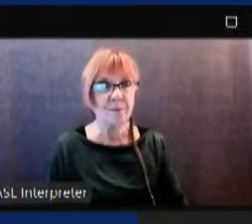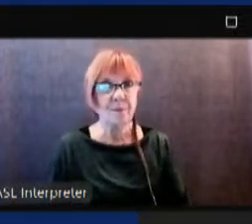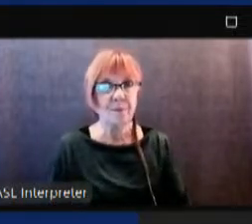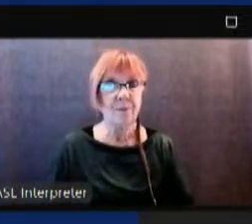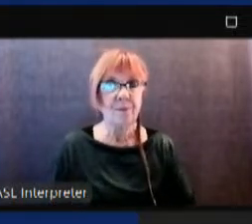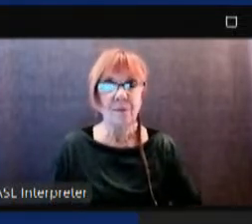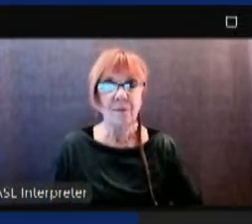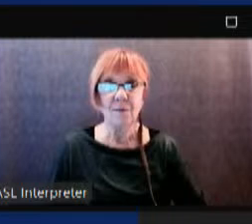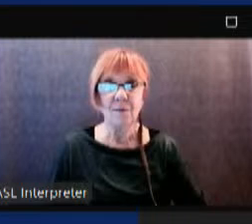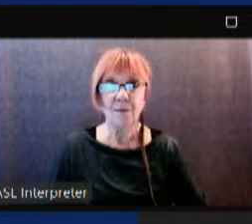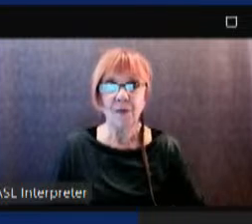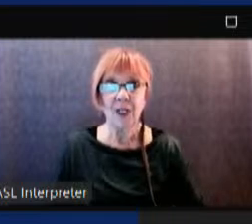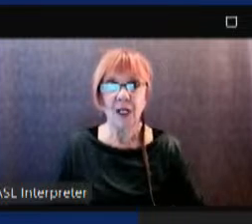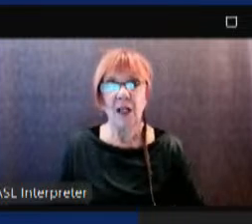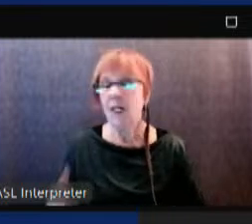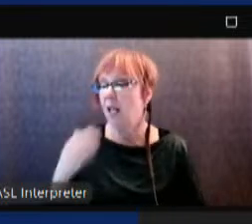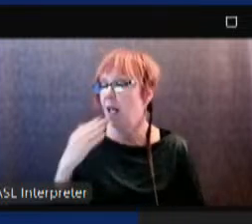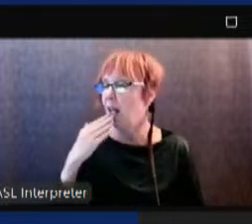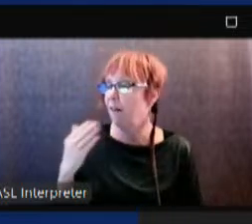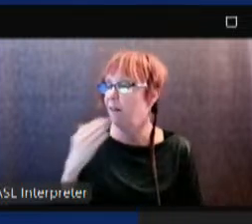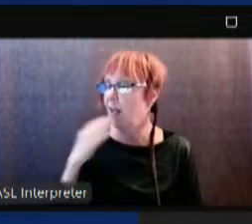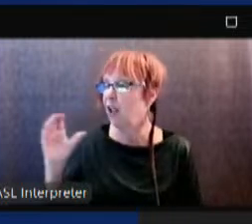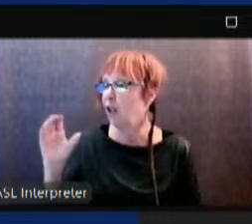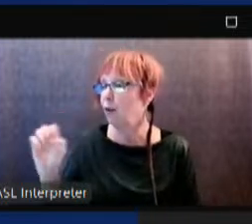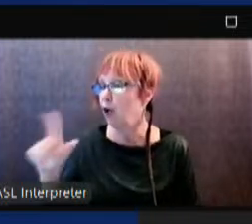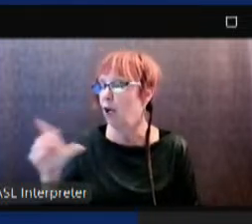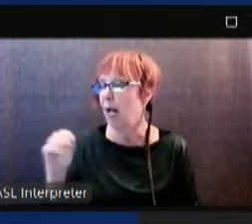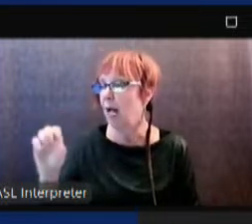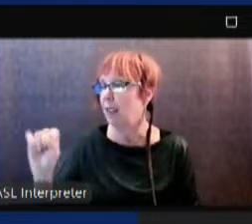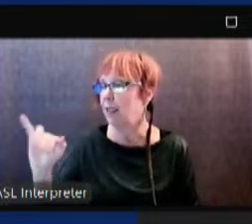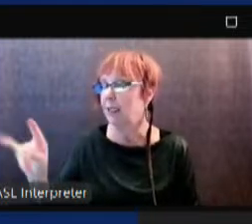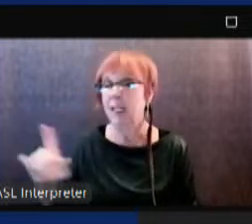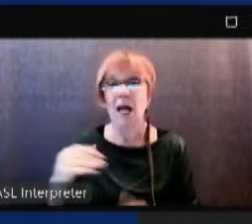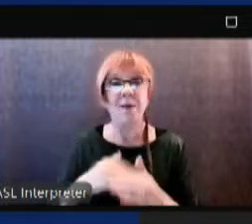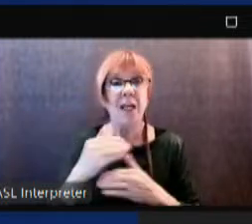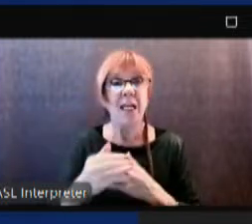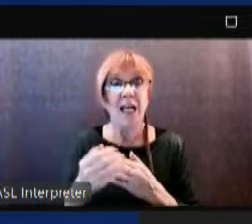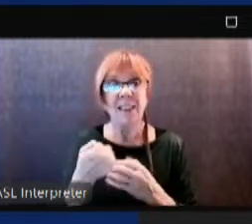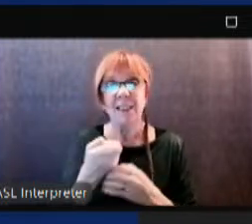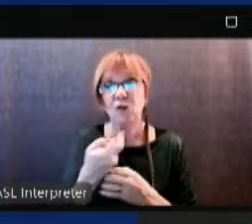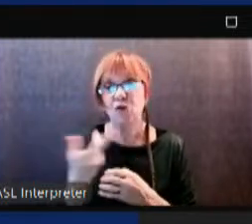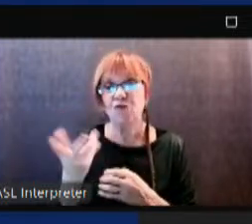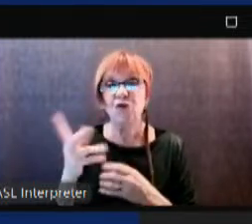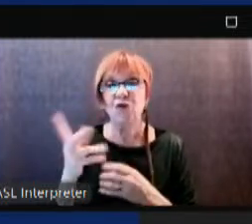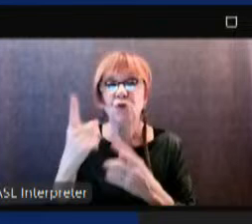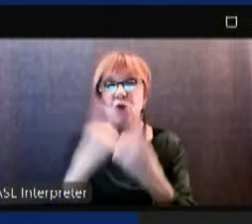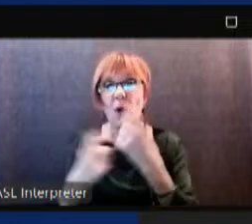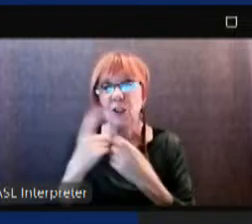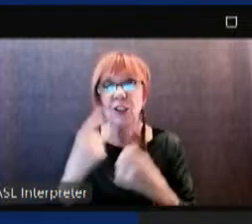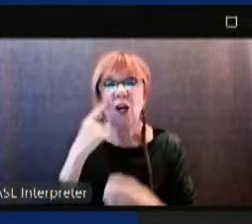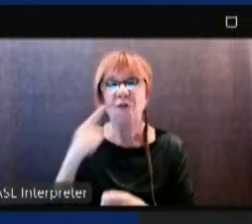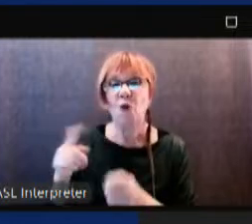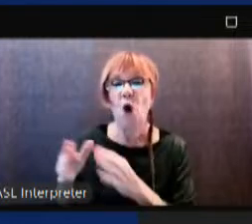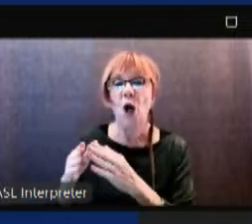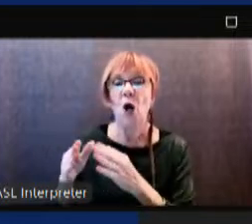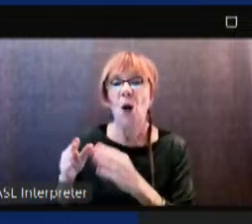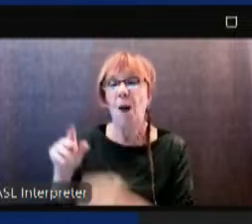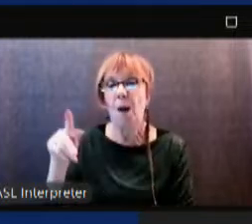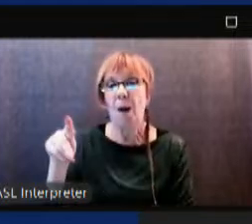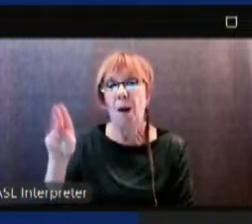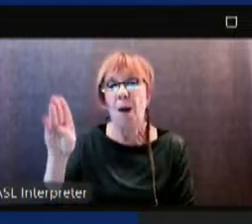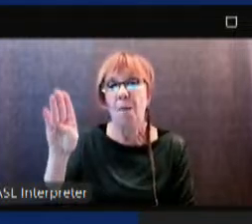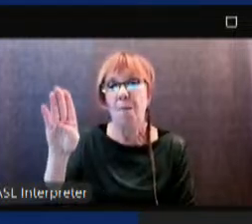Thank you, Colonel Avichal and Sid. The next series of questions I have are for Public Works and our reps that are